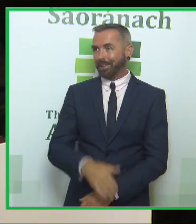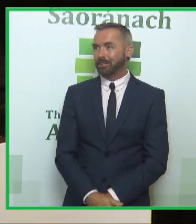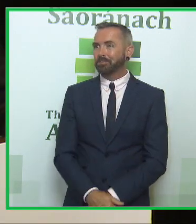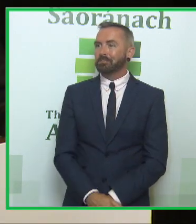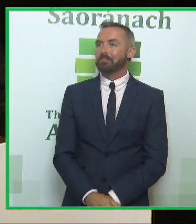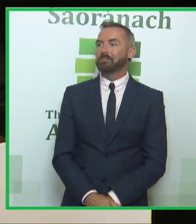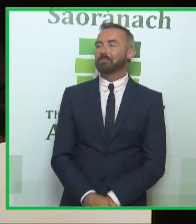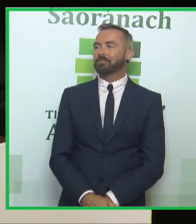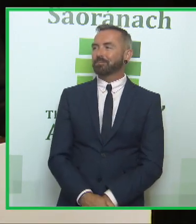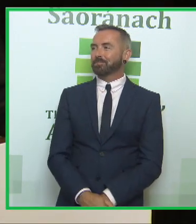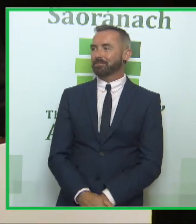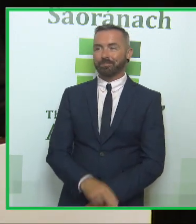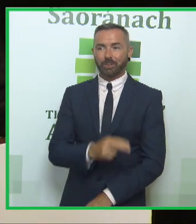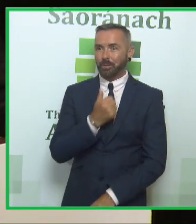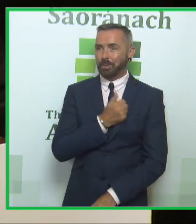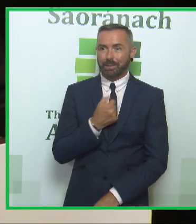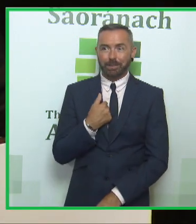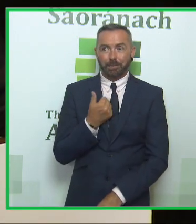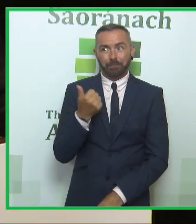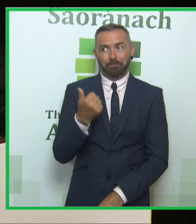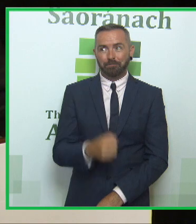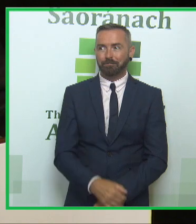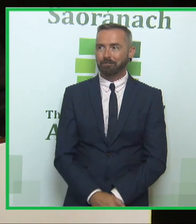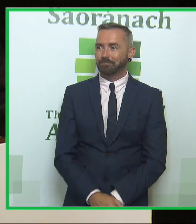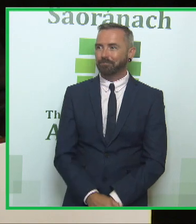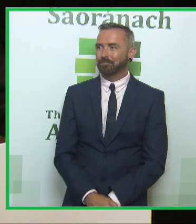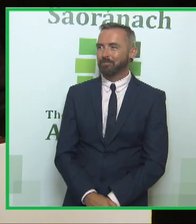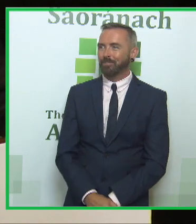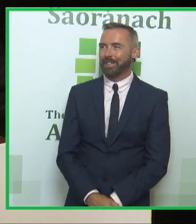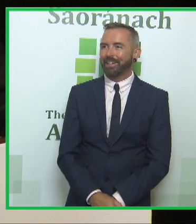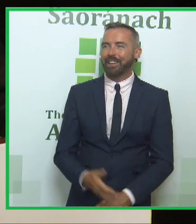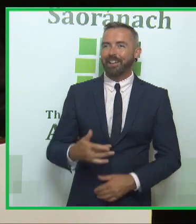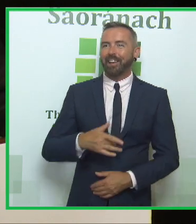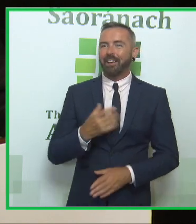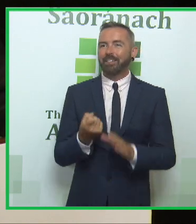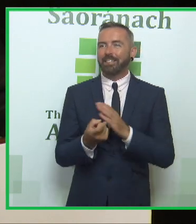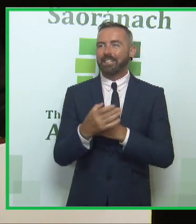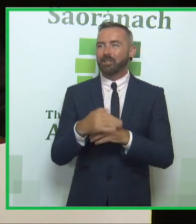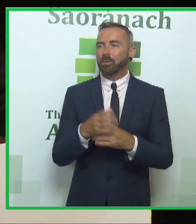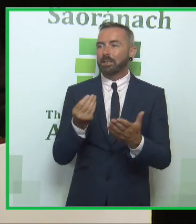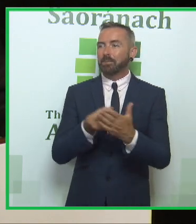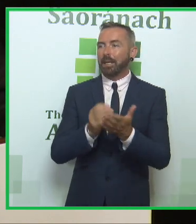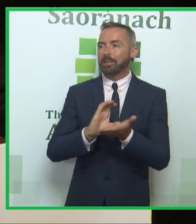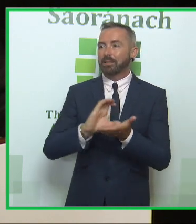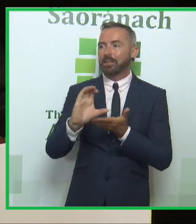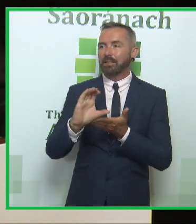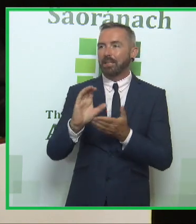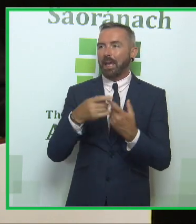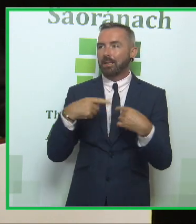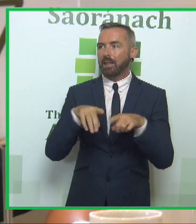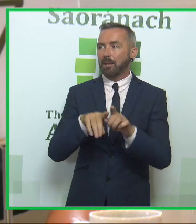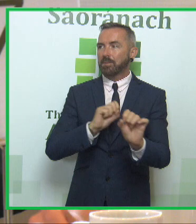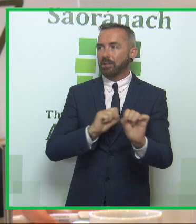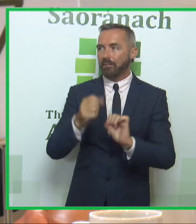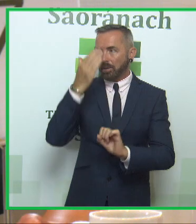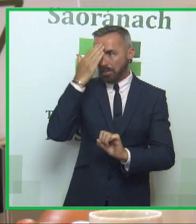Don't apologise to me. Not at all, and thanks again. And look, I think the whole issue of the spend and the alignment of services at mental